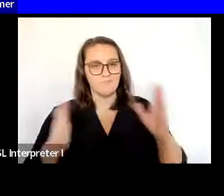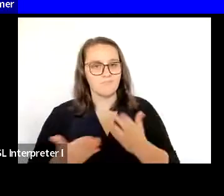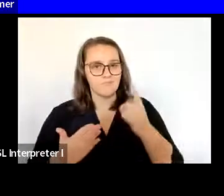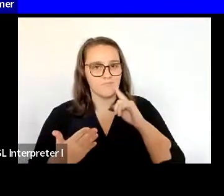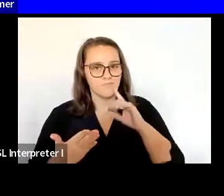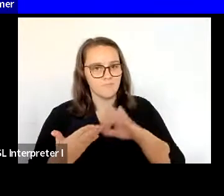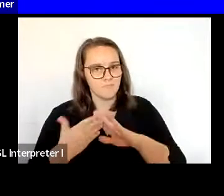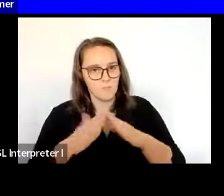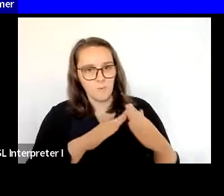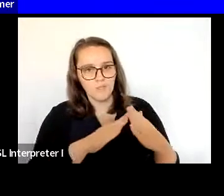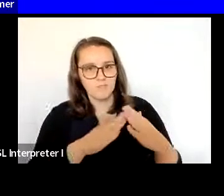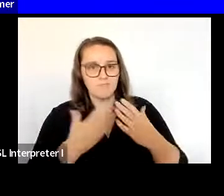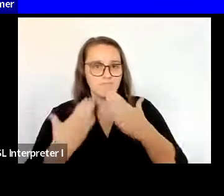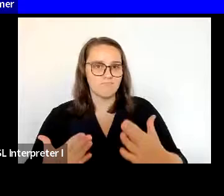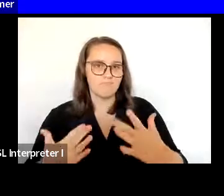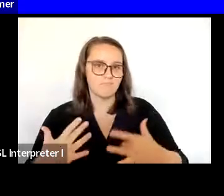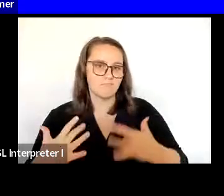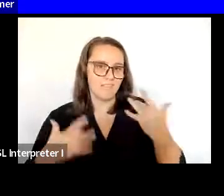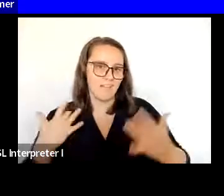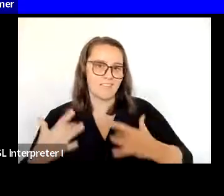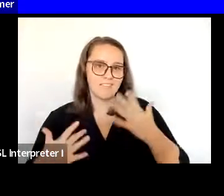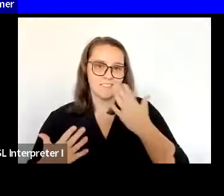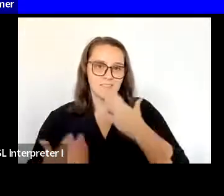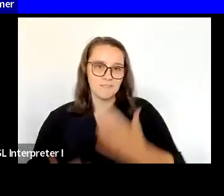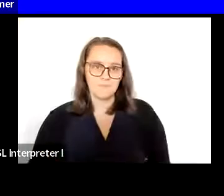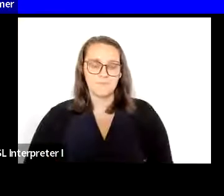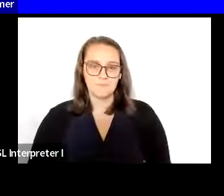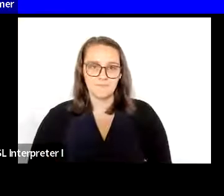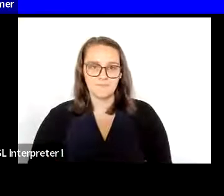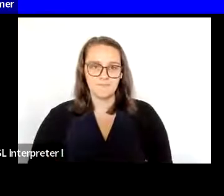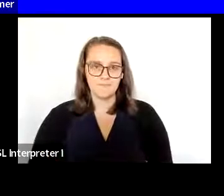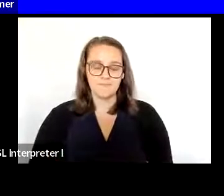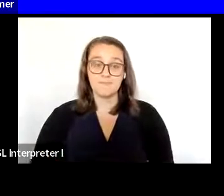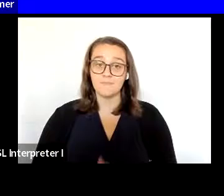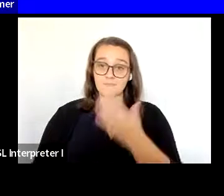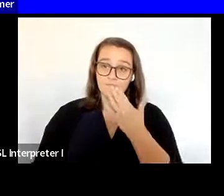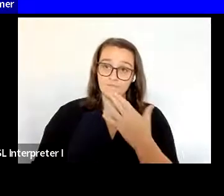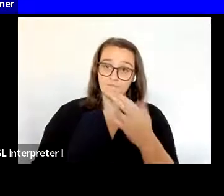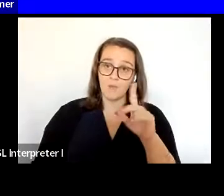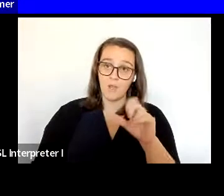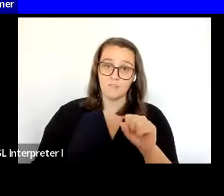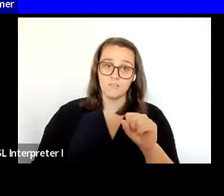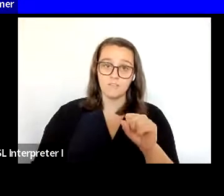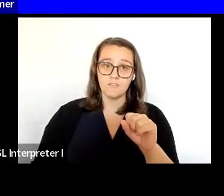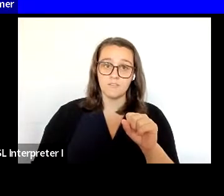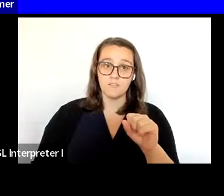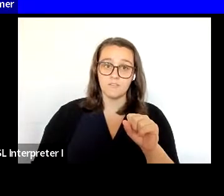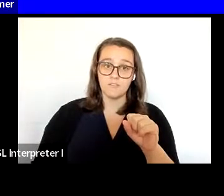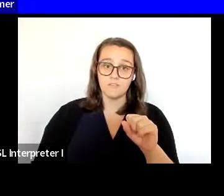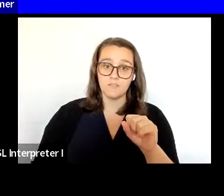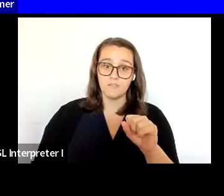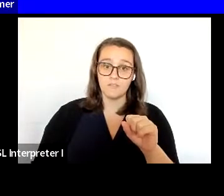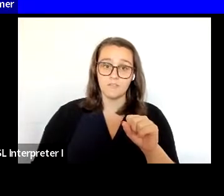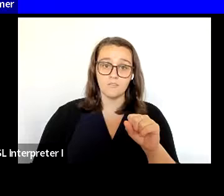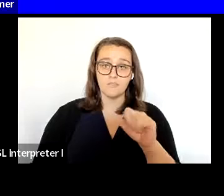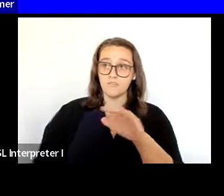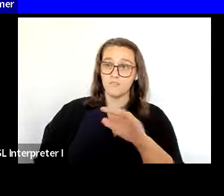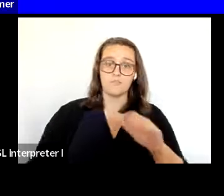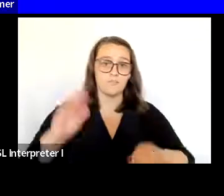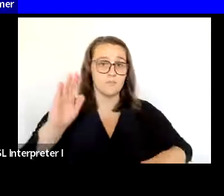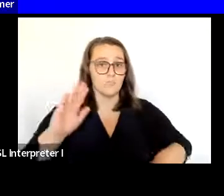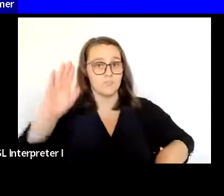I'm excited about this. Thank you. Thank you, Councilmember Bonds. If there's no further Mr.